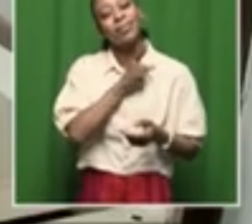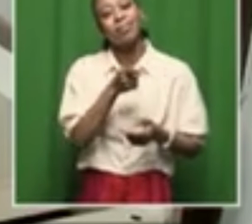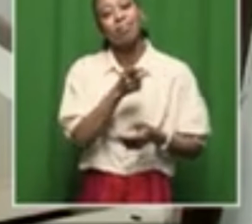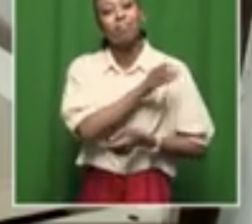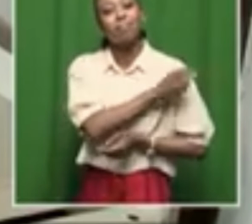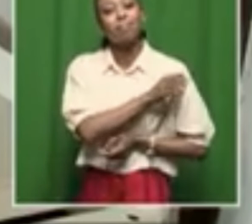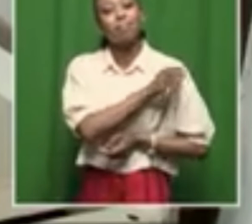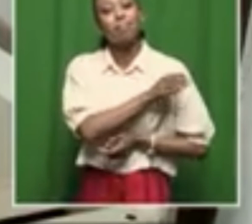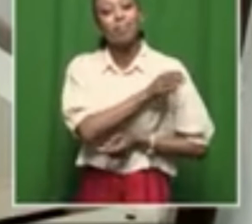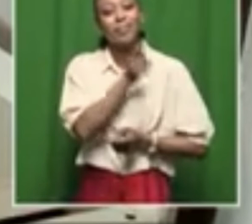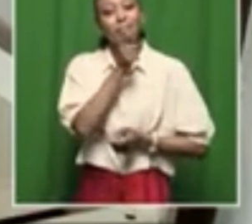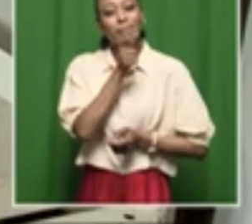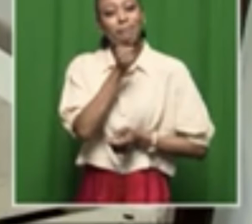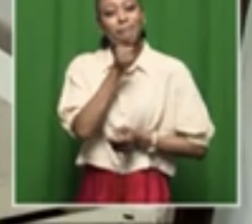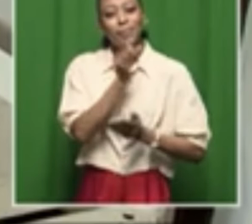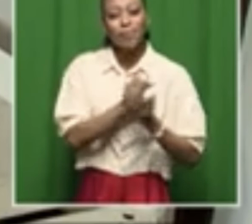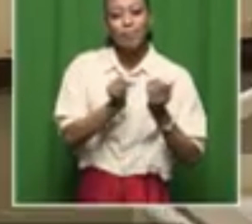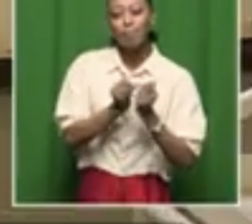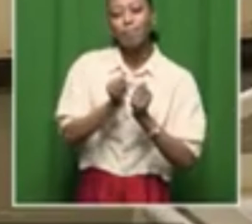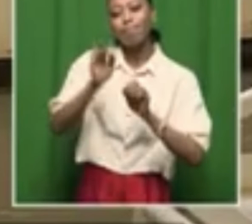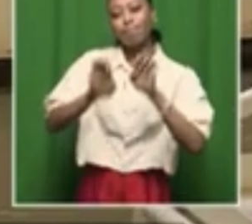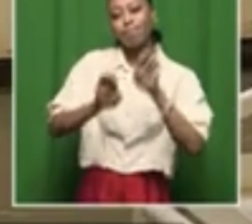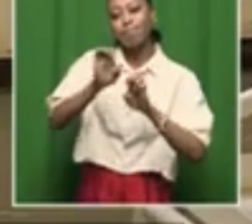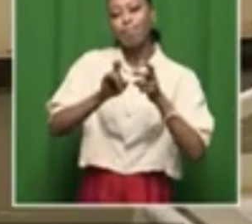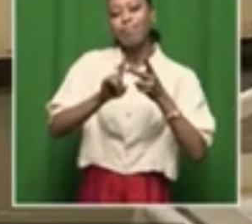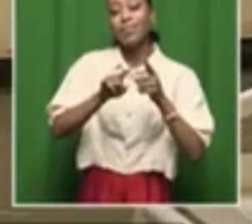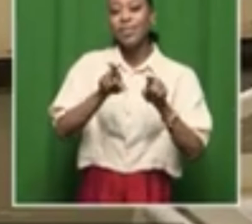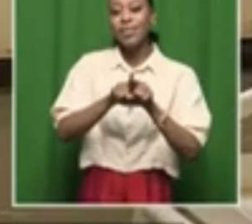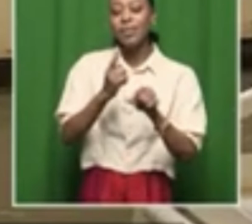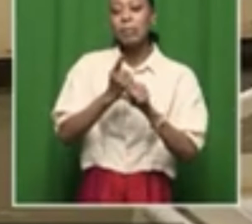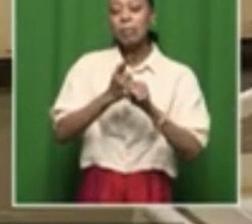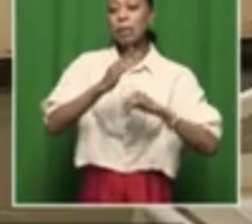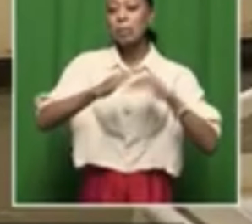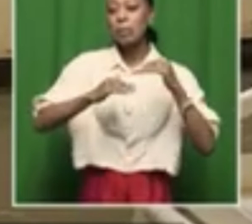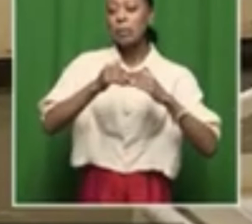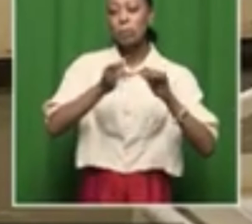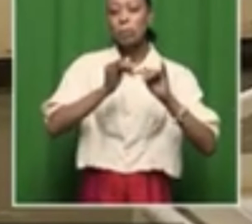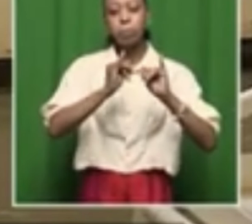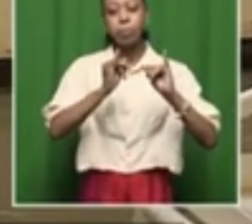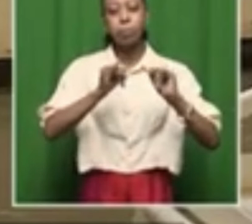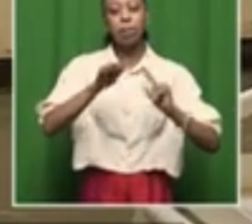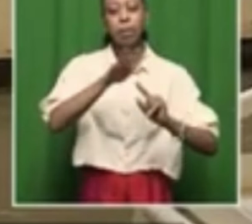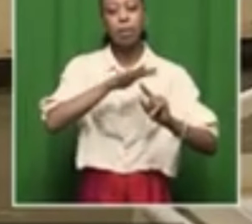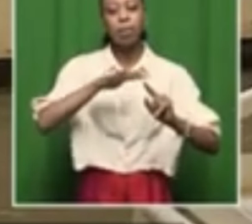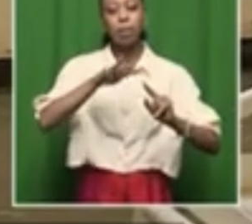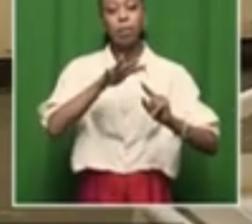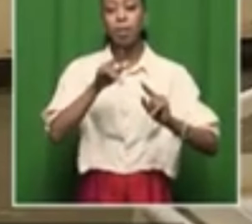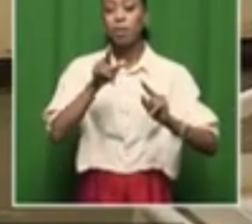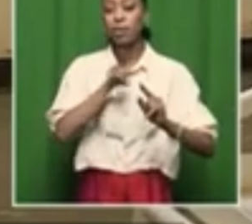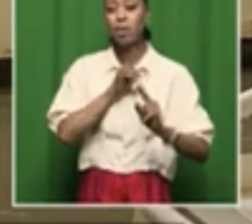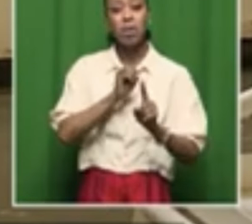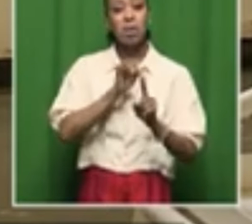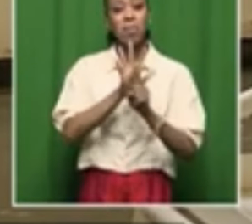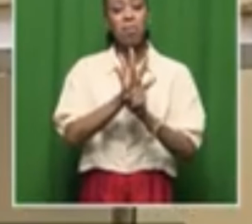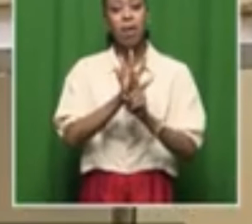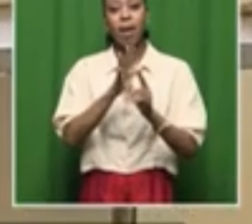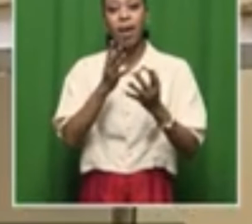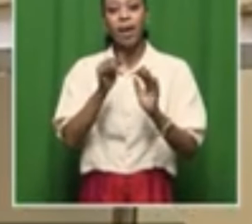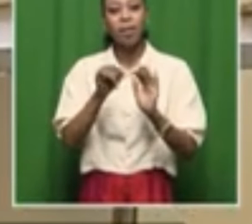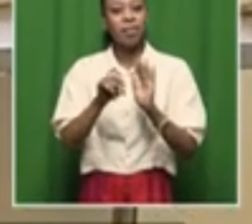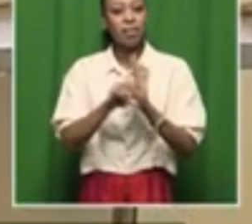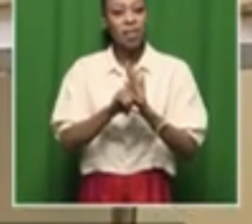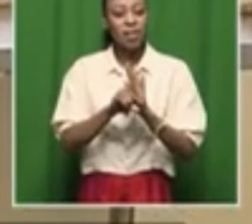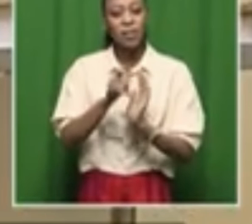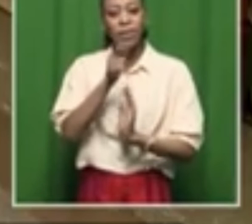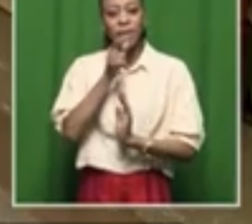to independent evaluation, and also that infrastructure issues at its facilities have no effect on treatment given